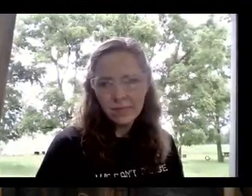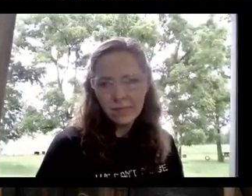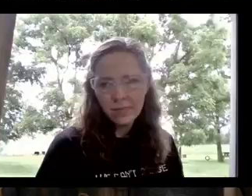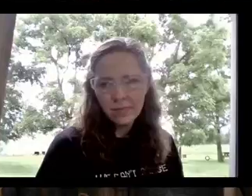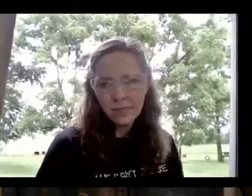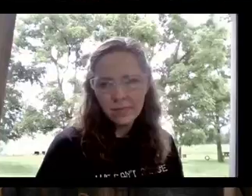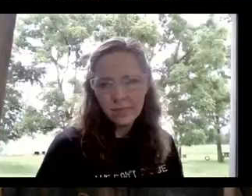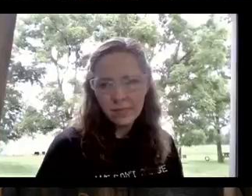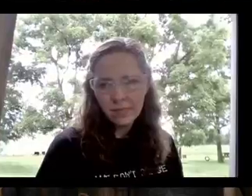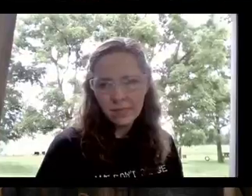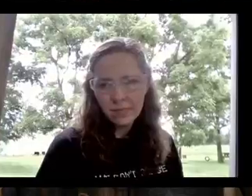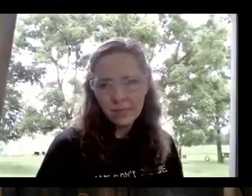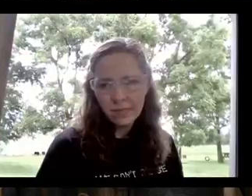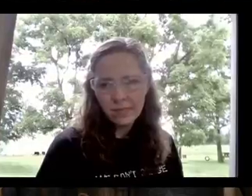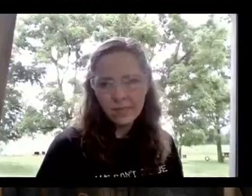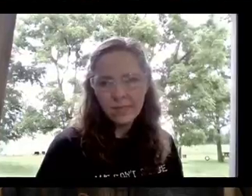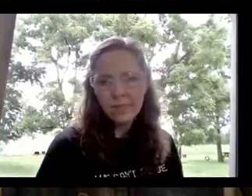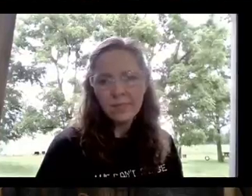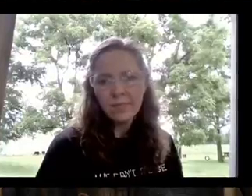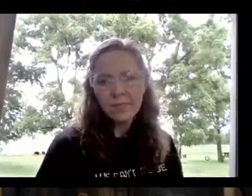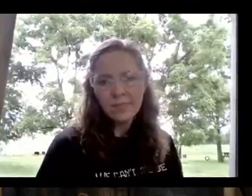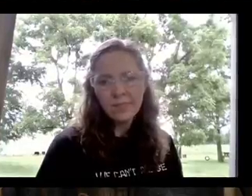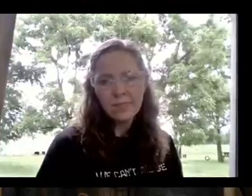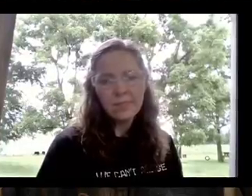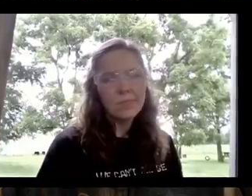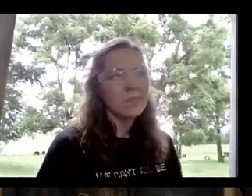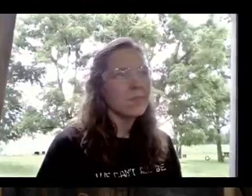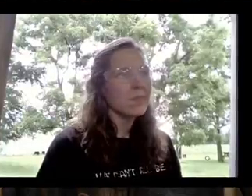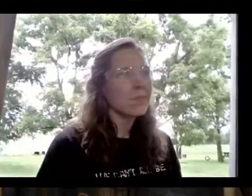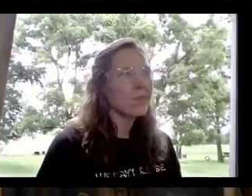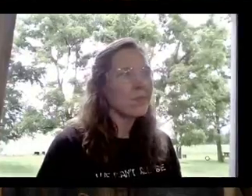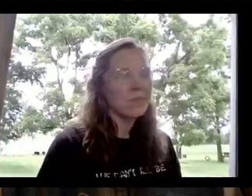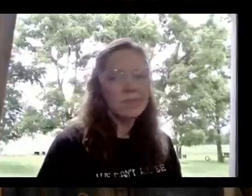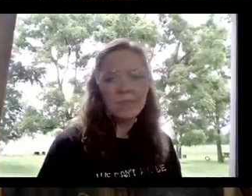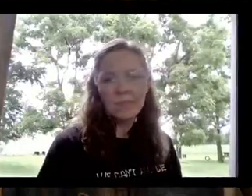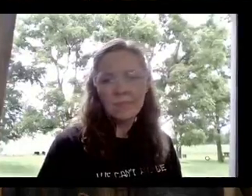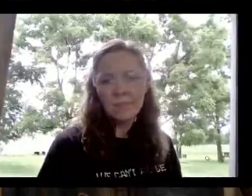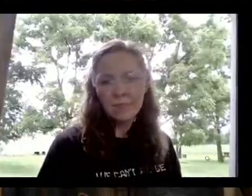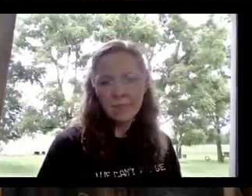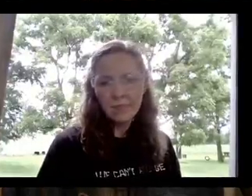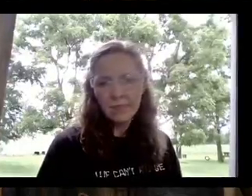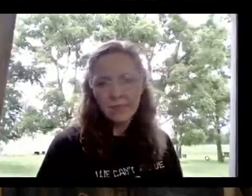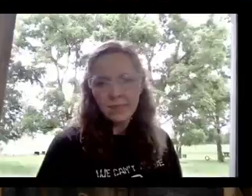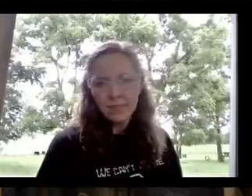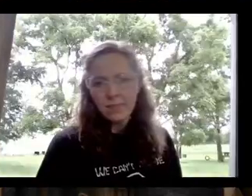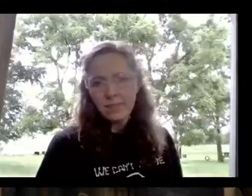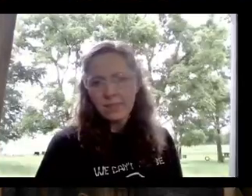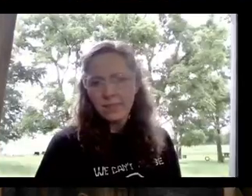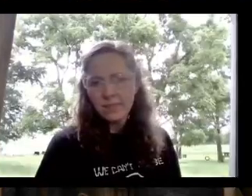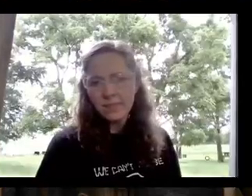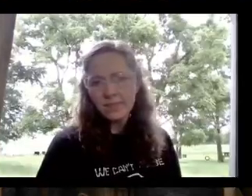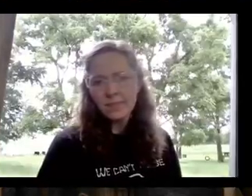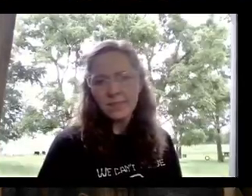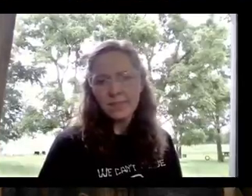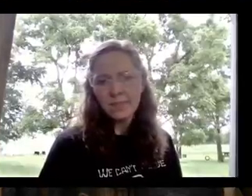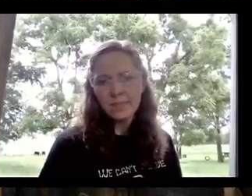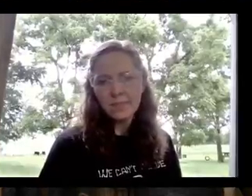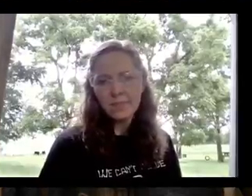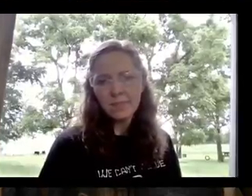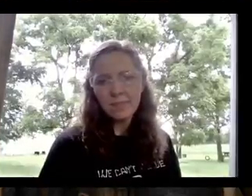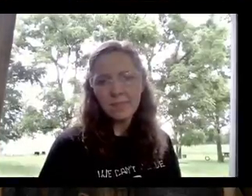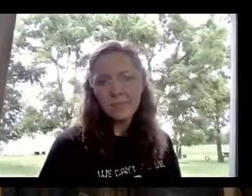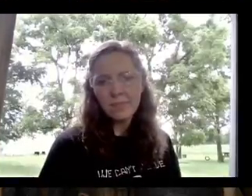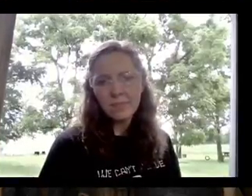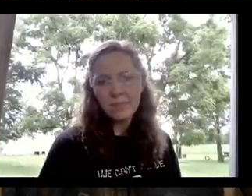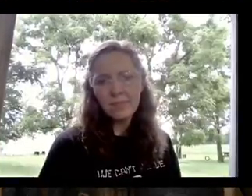got some sort of fire that you can get the material to a proper forging temp, you can do this, just like